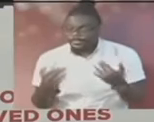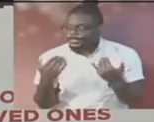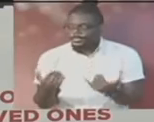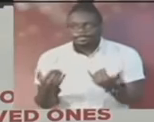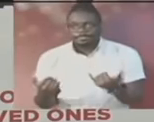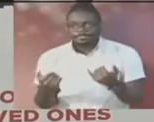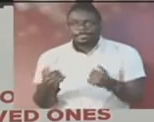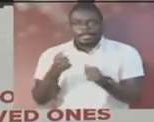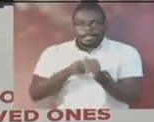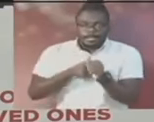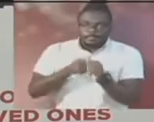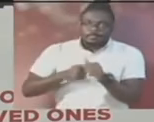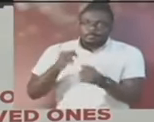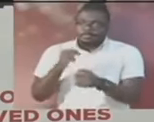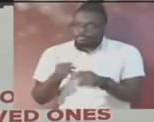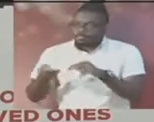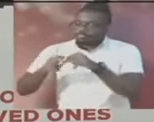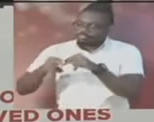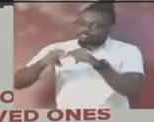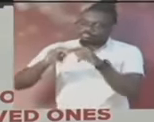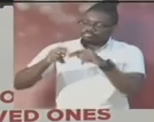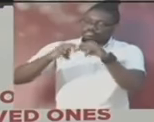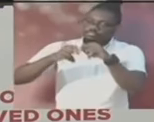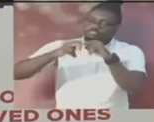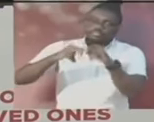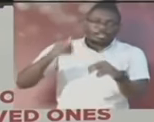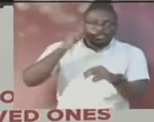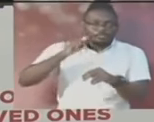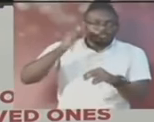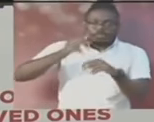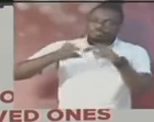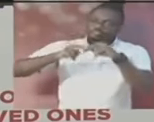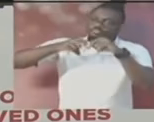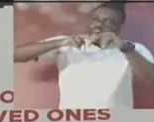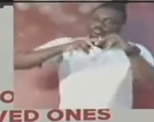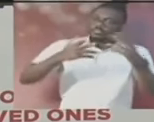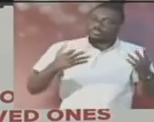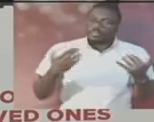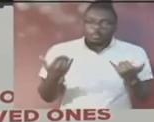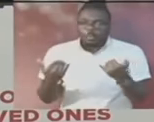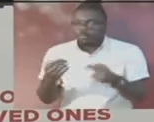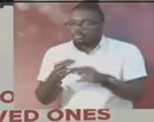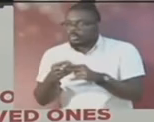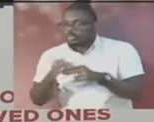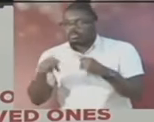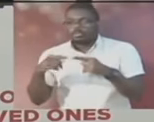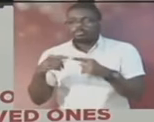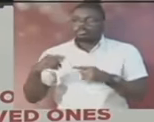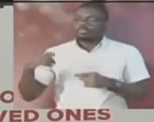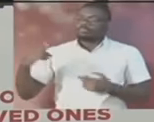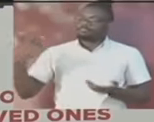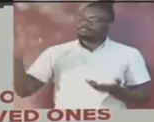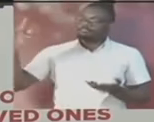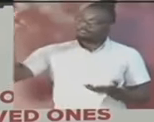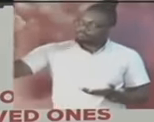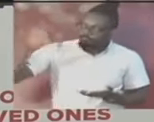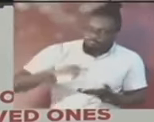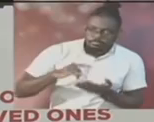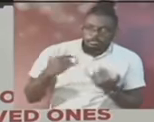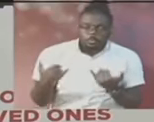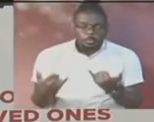week. I'd like to also have a short discussion on the repatriation process. The government of Trinidad